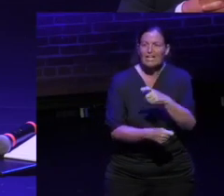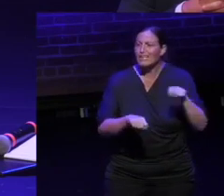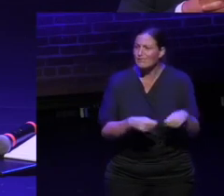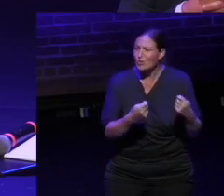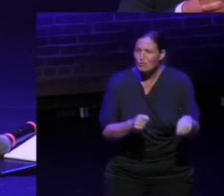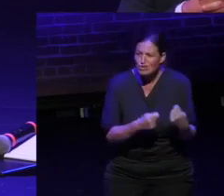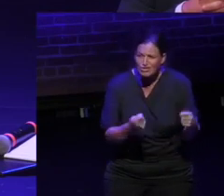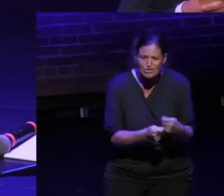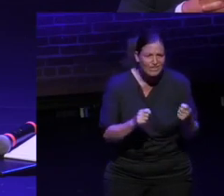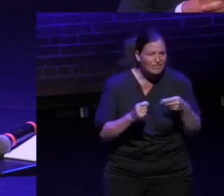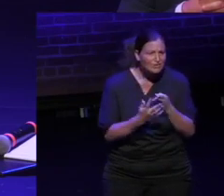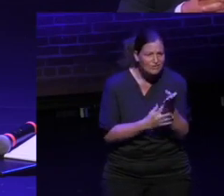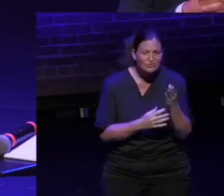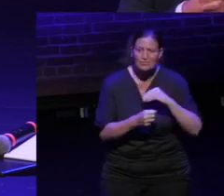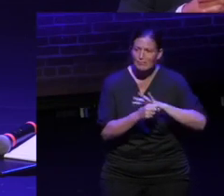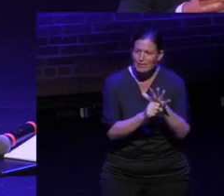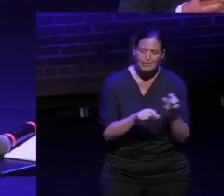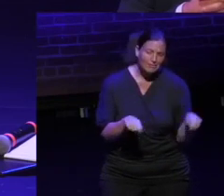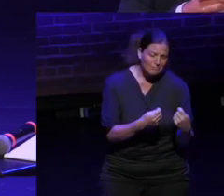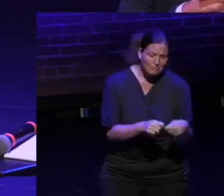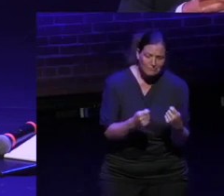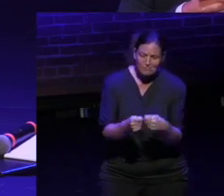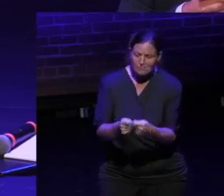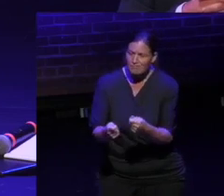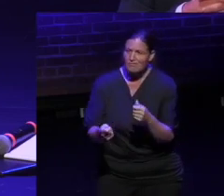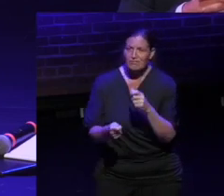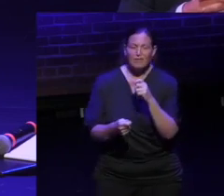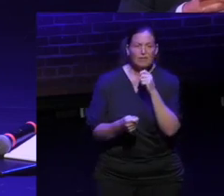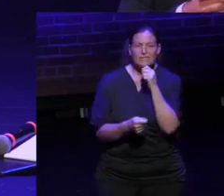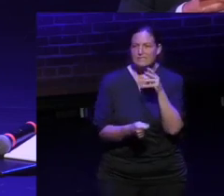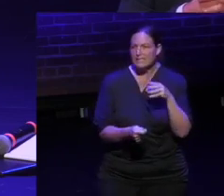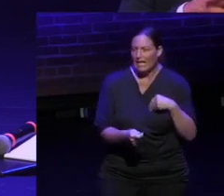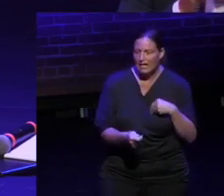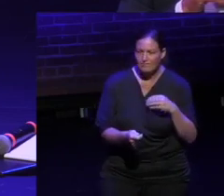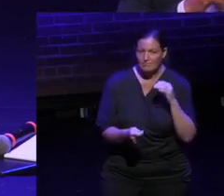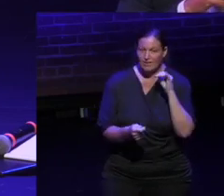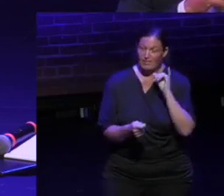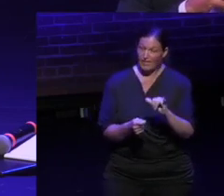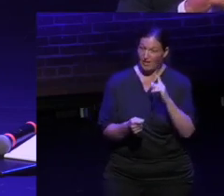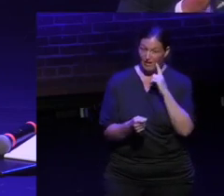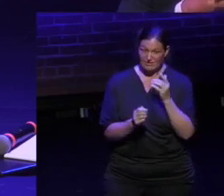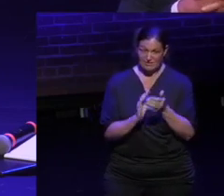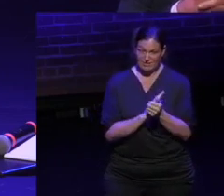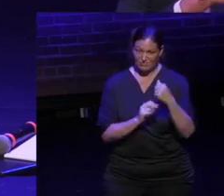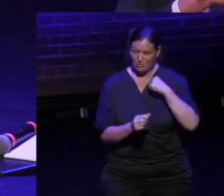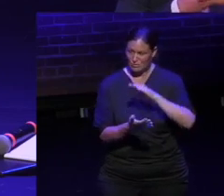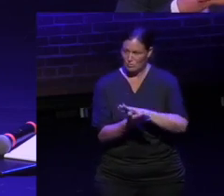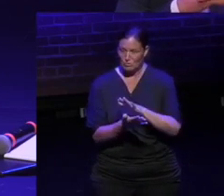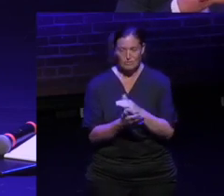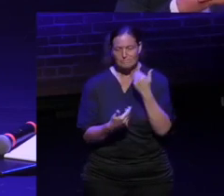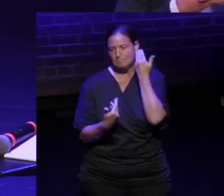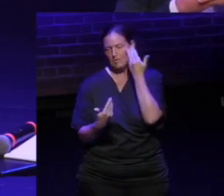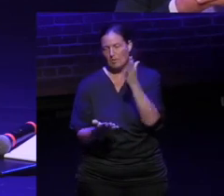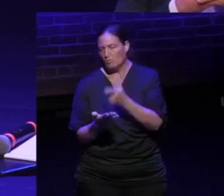like mad through the pandemic. And if they didn't have that as an outlet, I don't know what would have